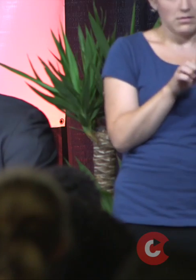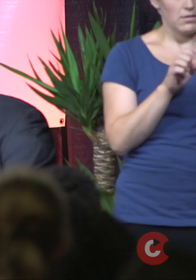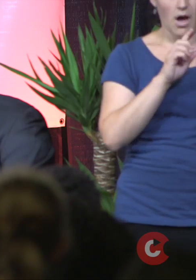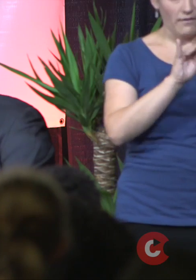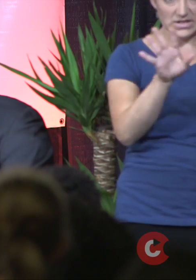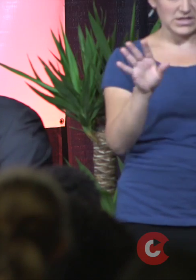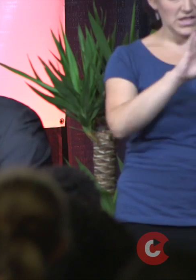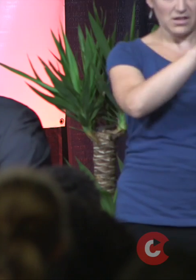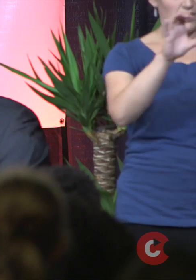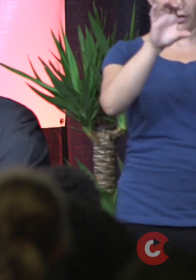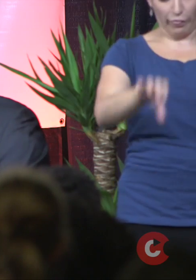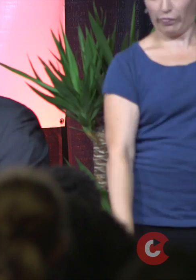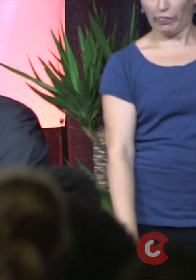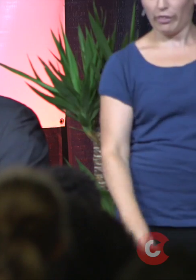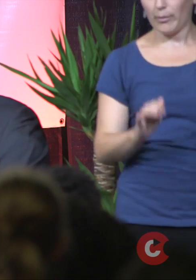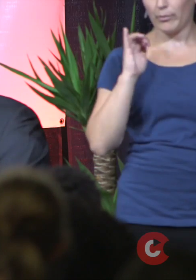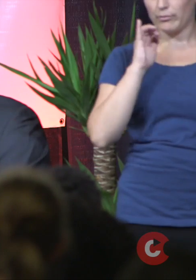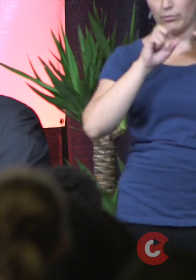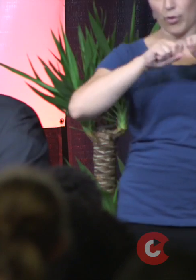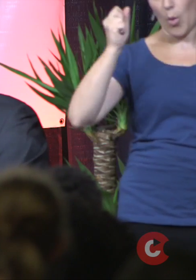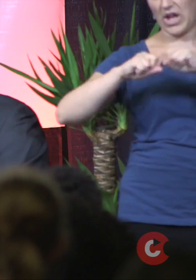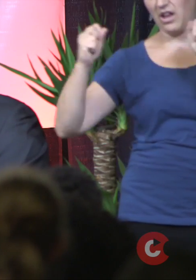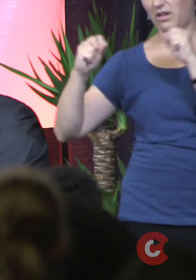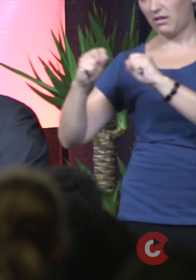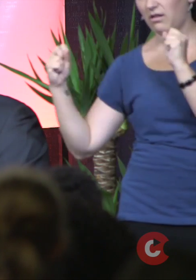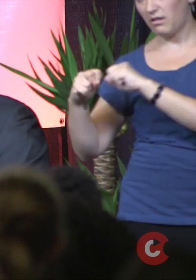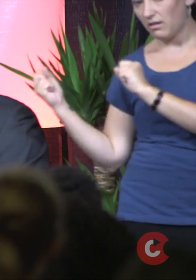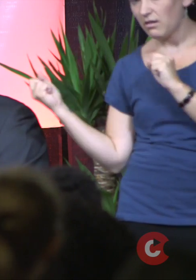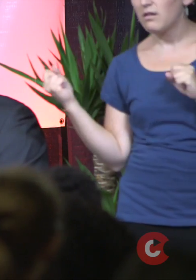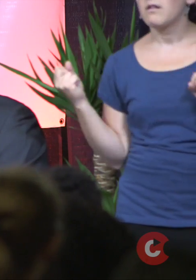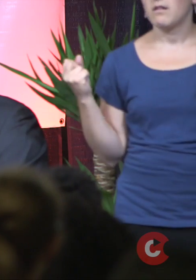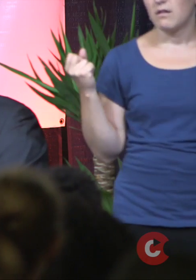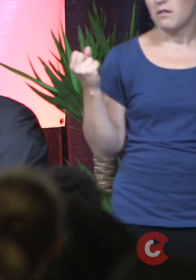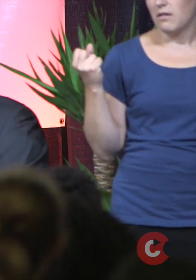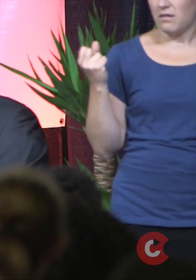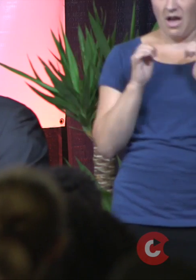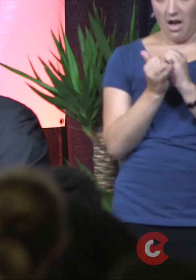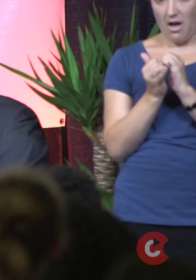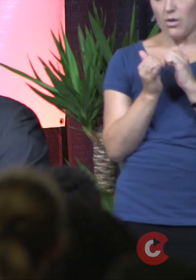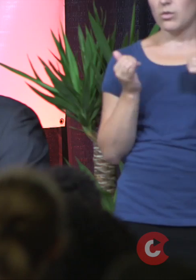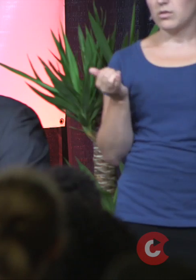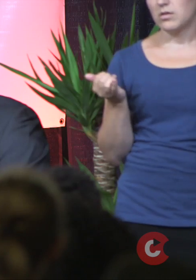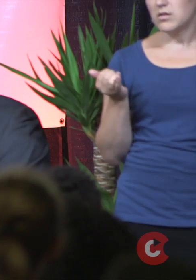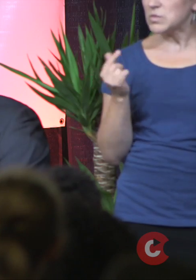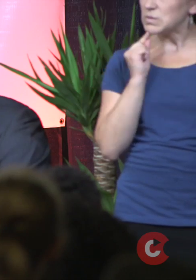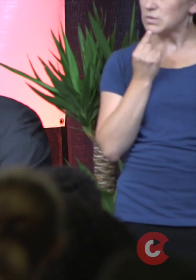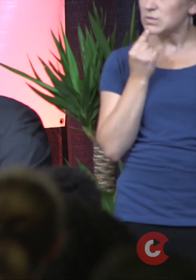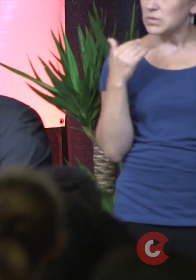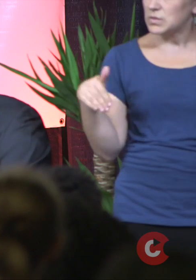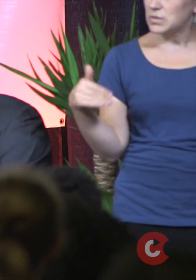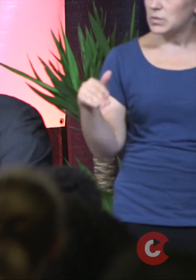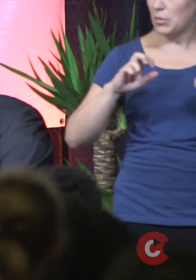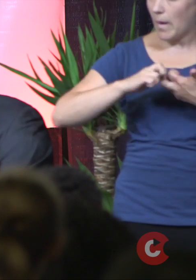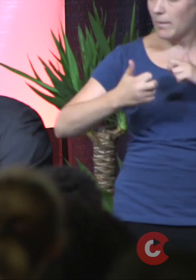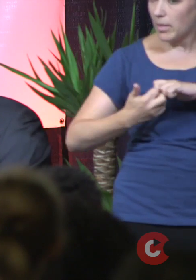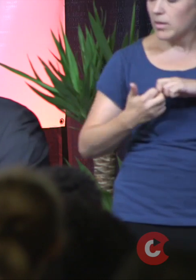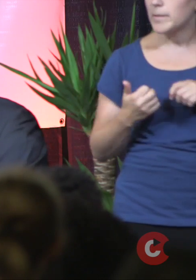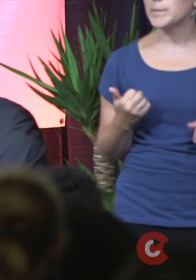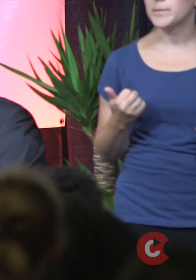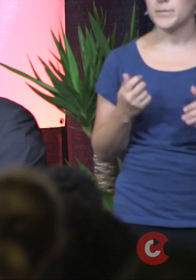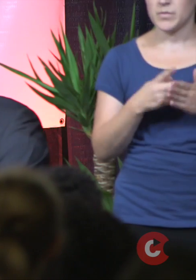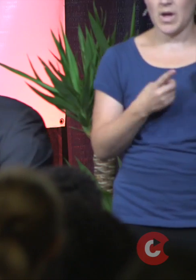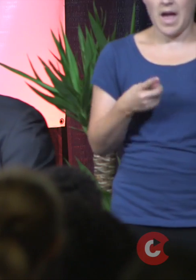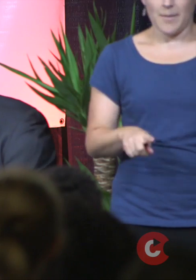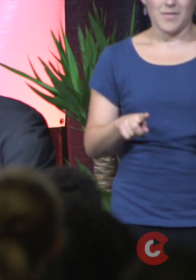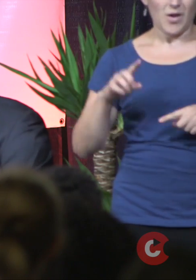broken in several places. And it's broken in a way that's pretty severe and dramatic. So what's happening